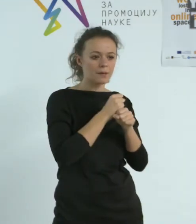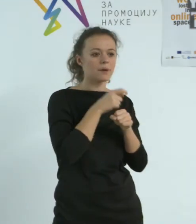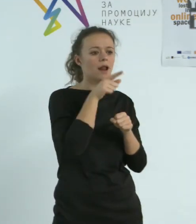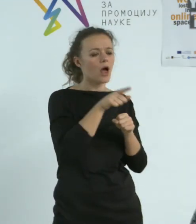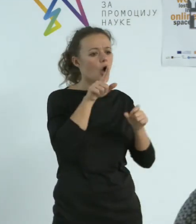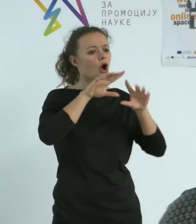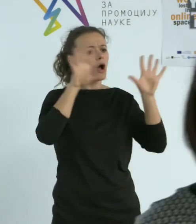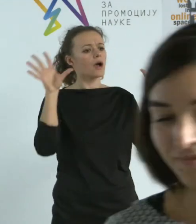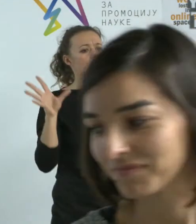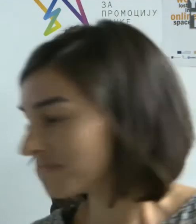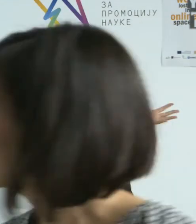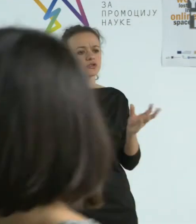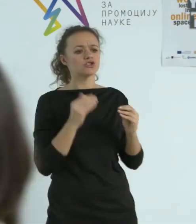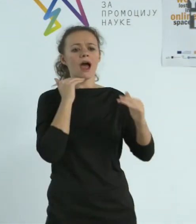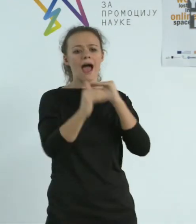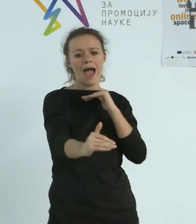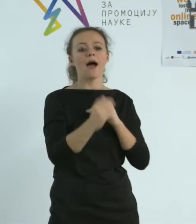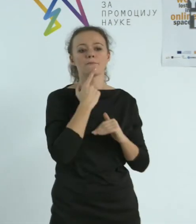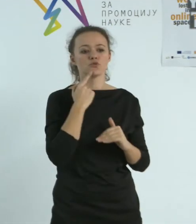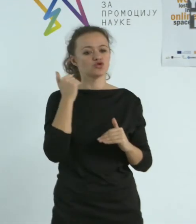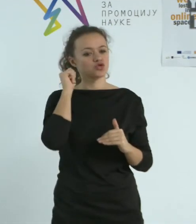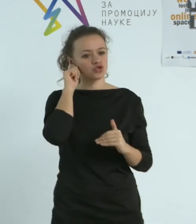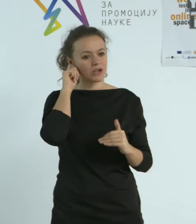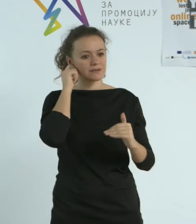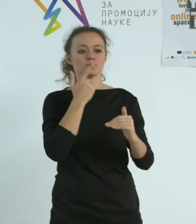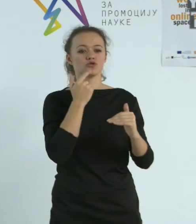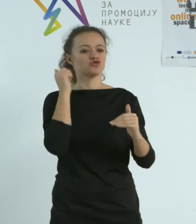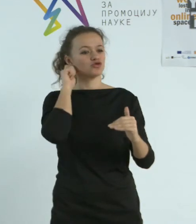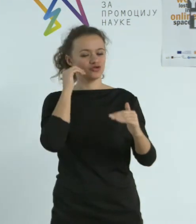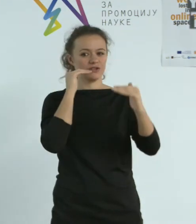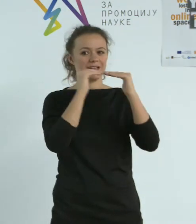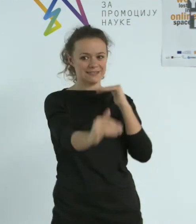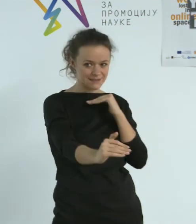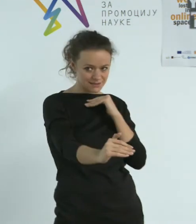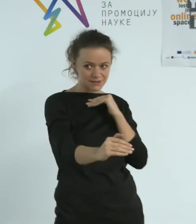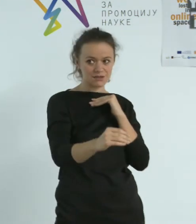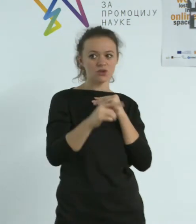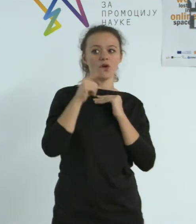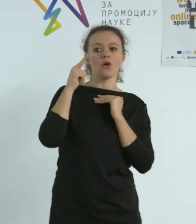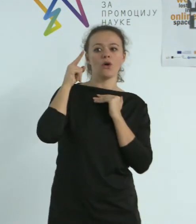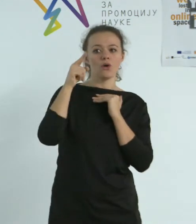equality. So for us, it was also a question, is it a topic for